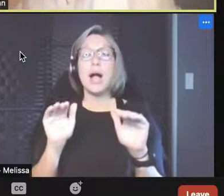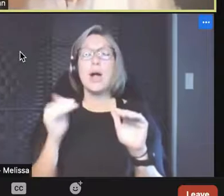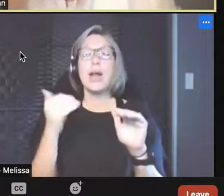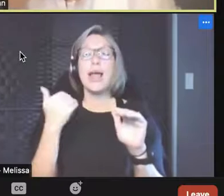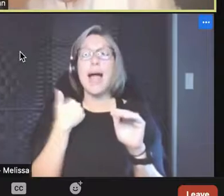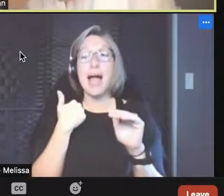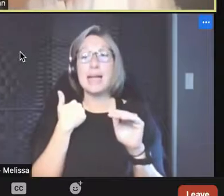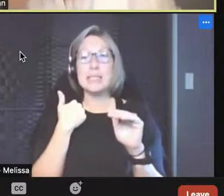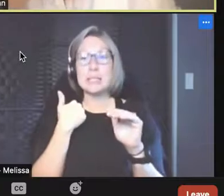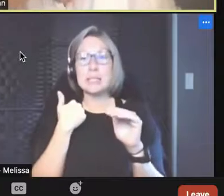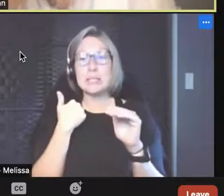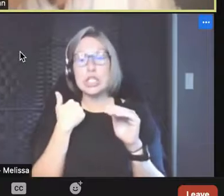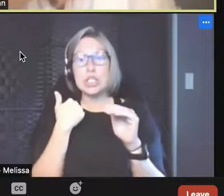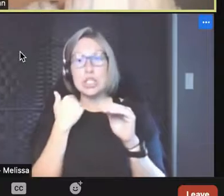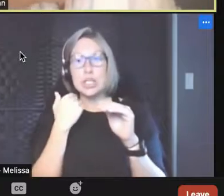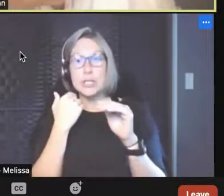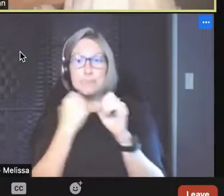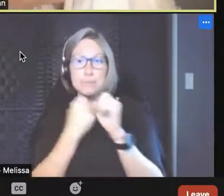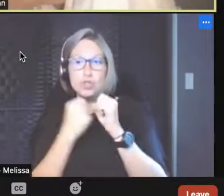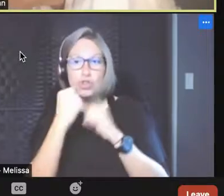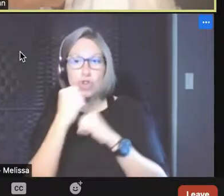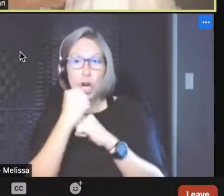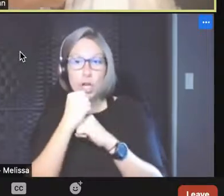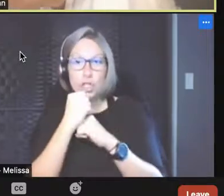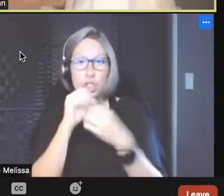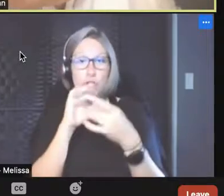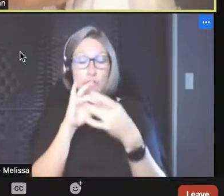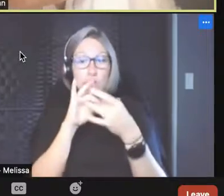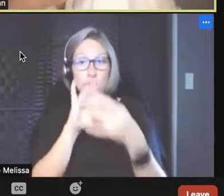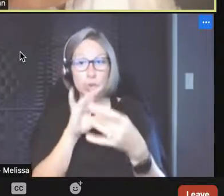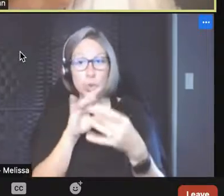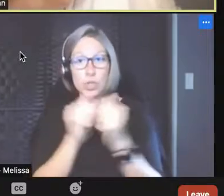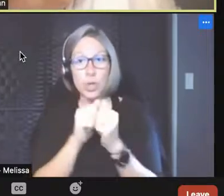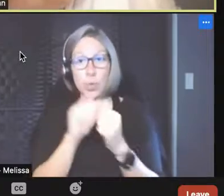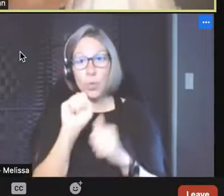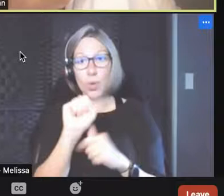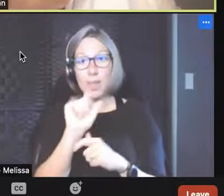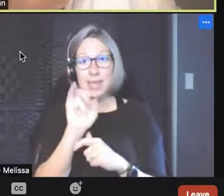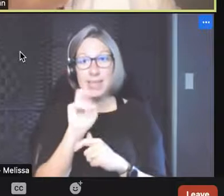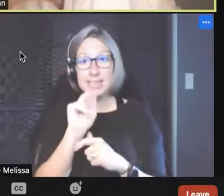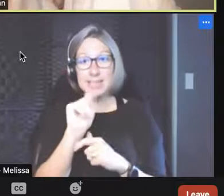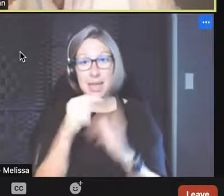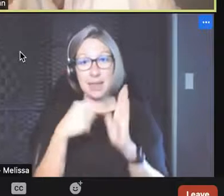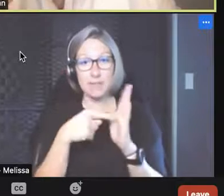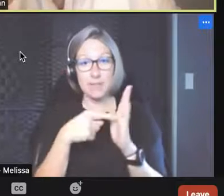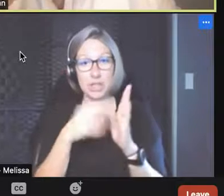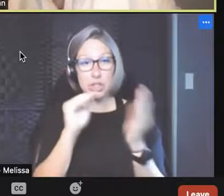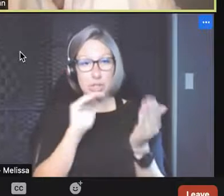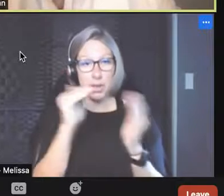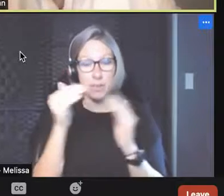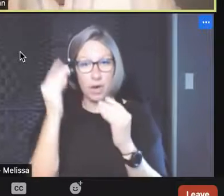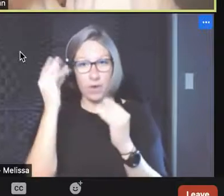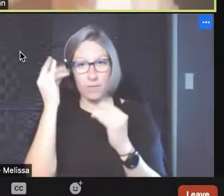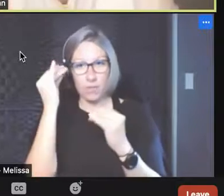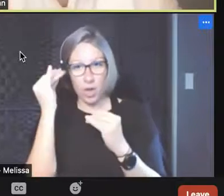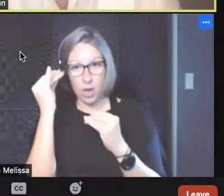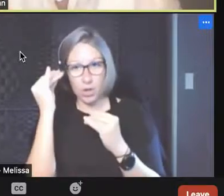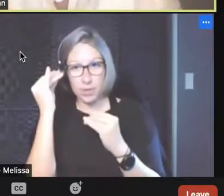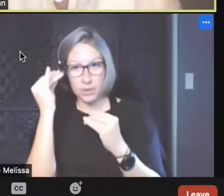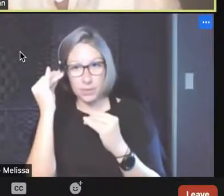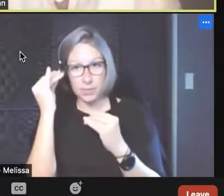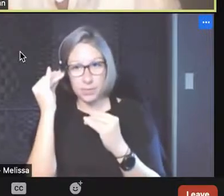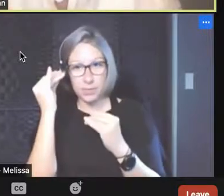underlying structure associated with salient features and comparative thought. Because if I said